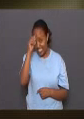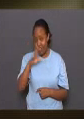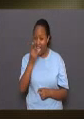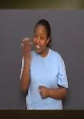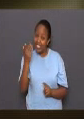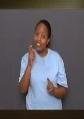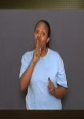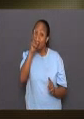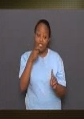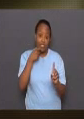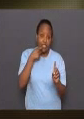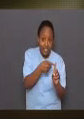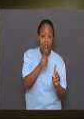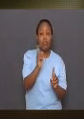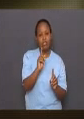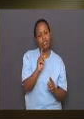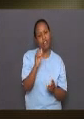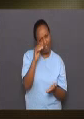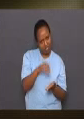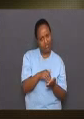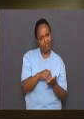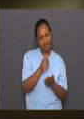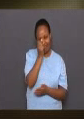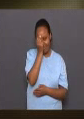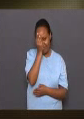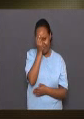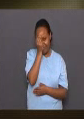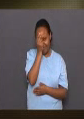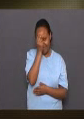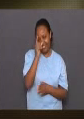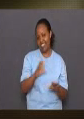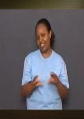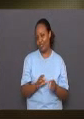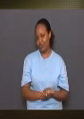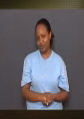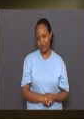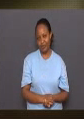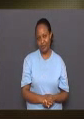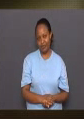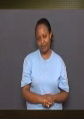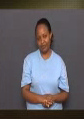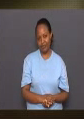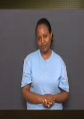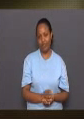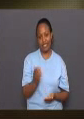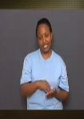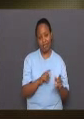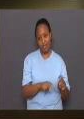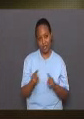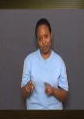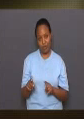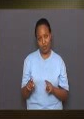says is true. You become suspicious. You start to view